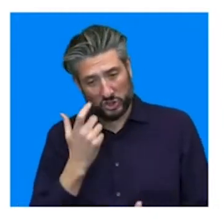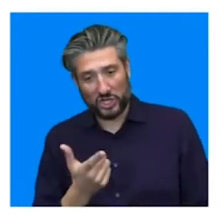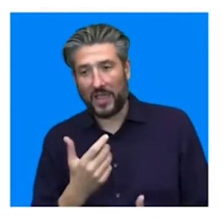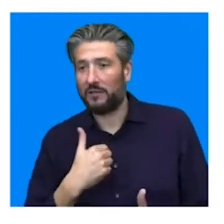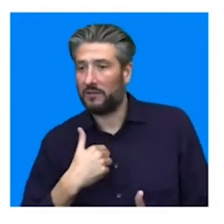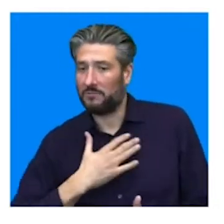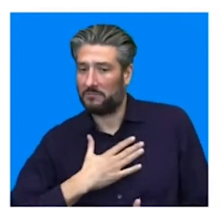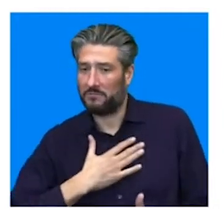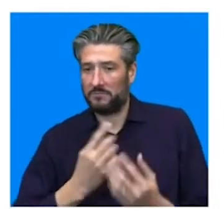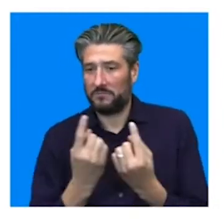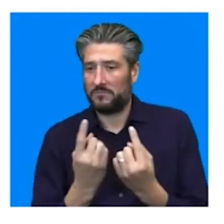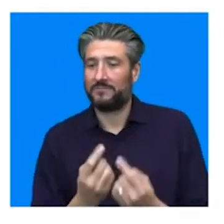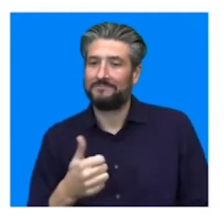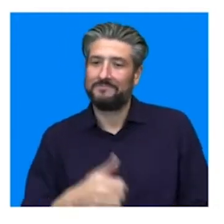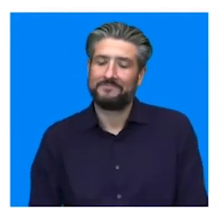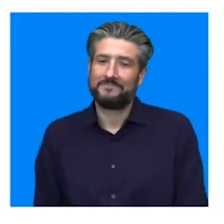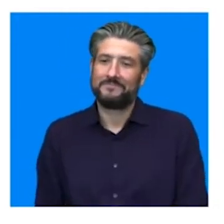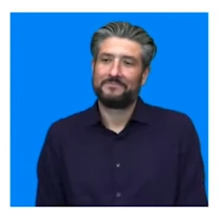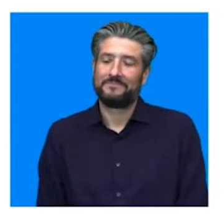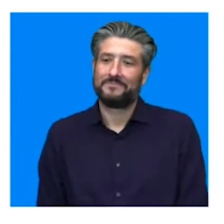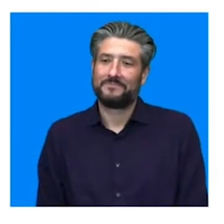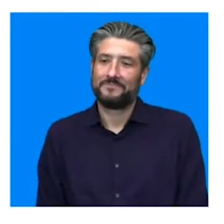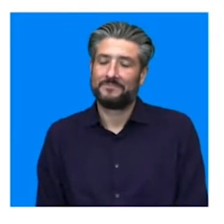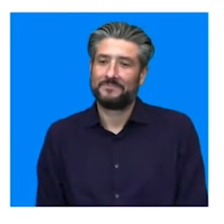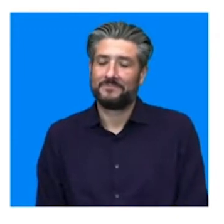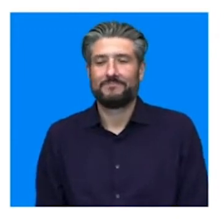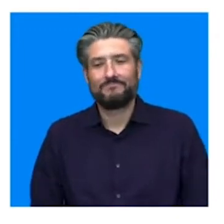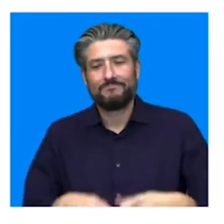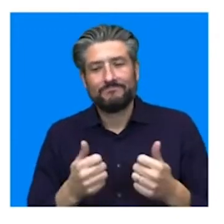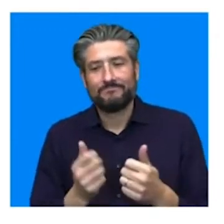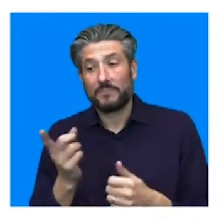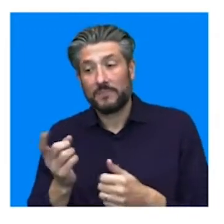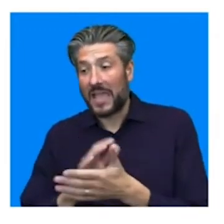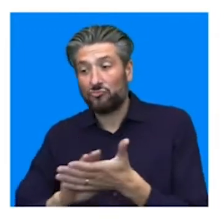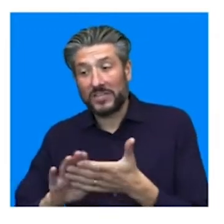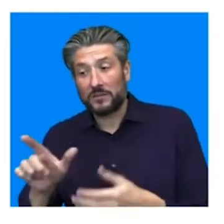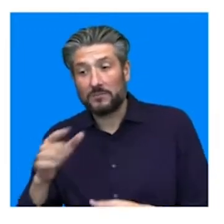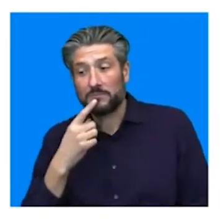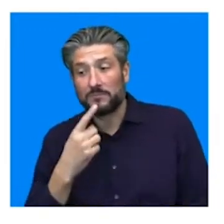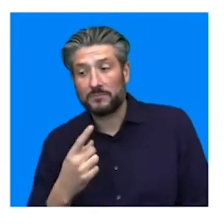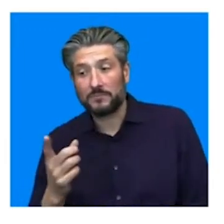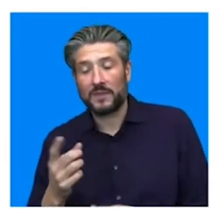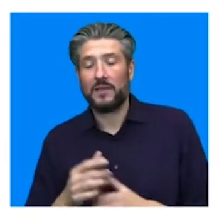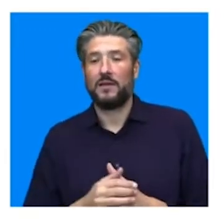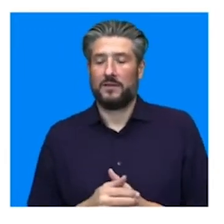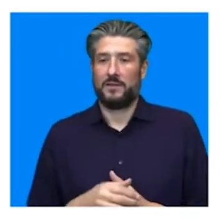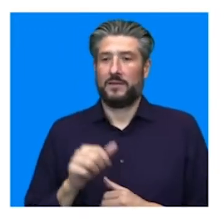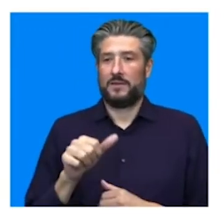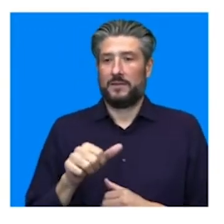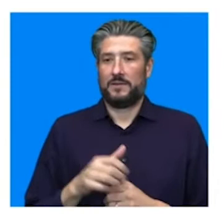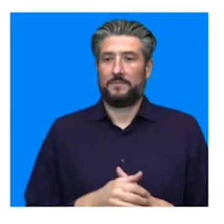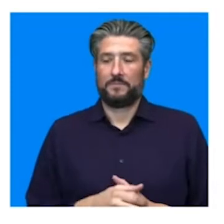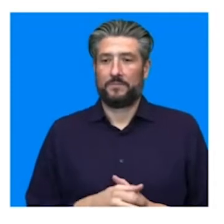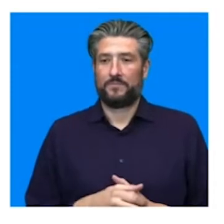community. Fantastic, thank you. And sorry, did you want to say something, Henrik, as well? Now I can say a thing. To